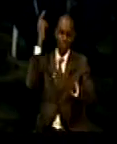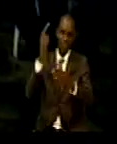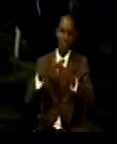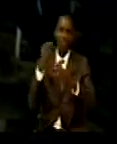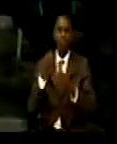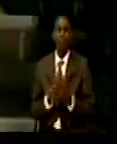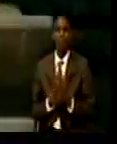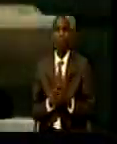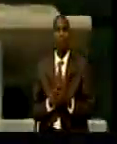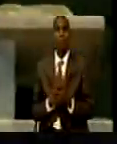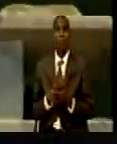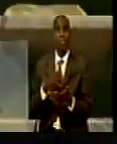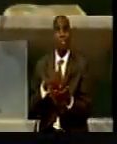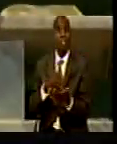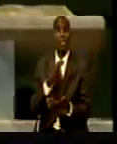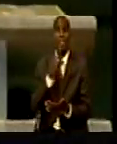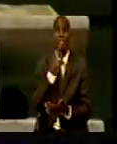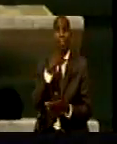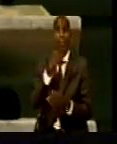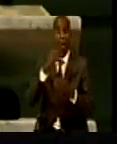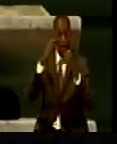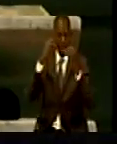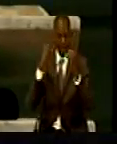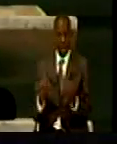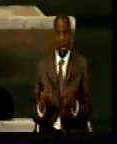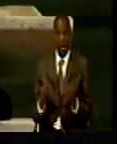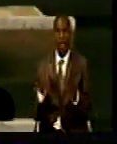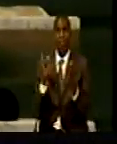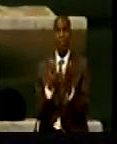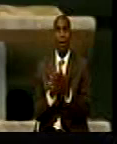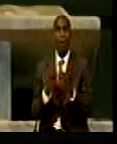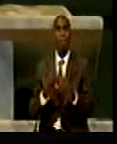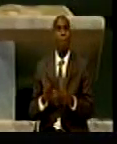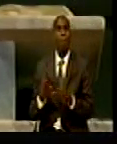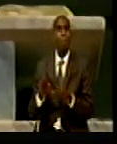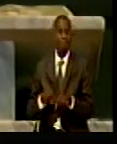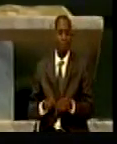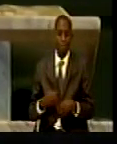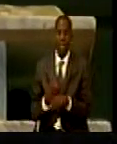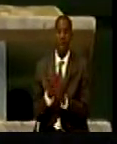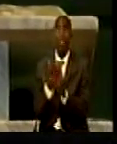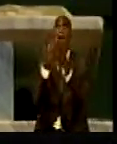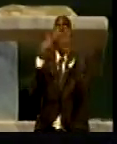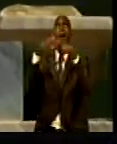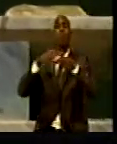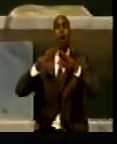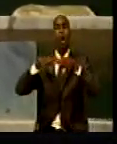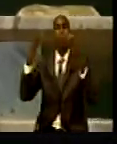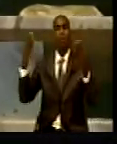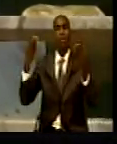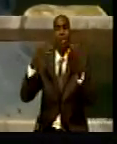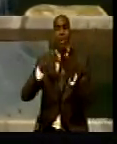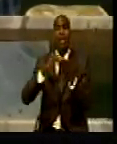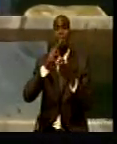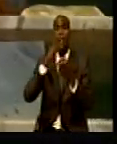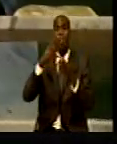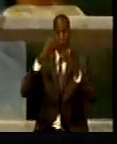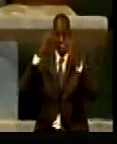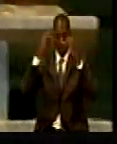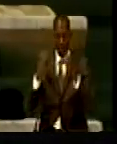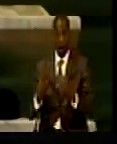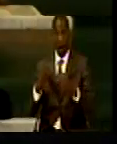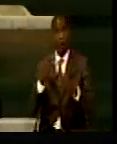the power that breaks heaven open. It is the power of Christ